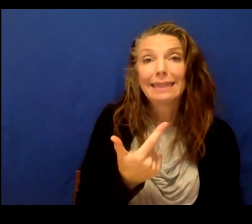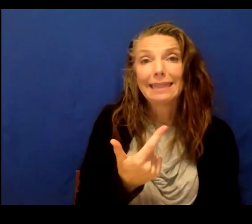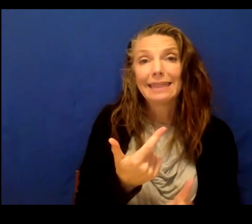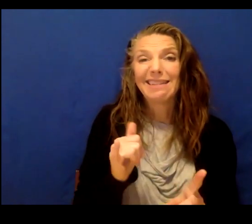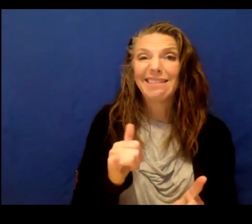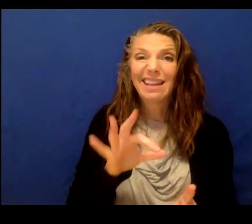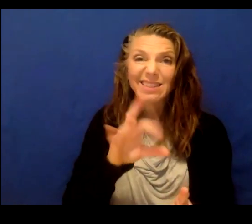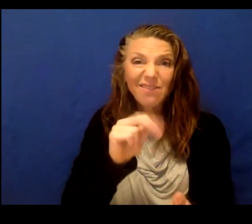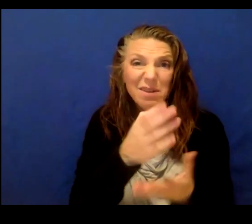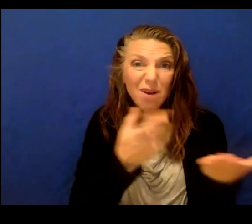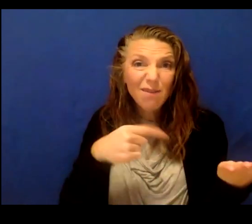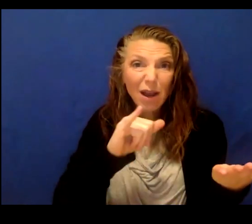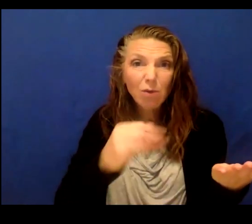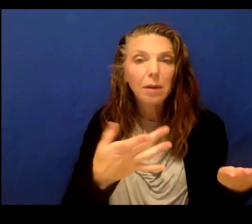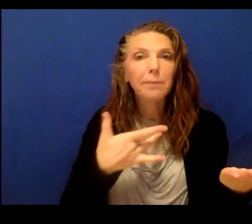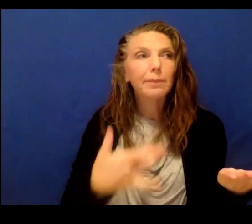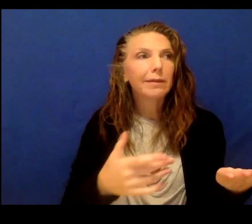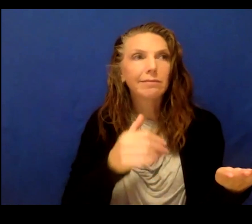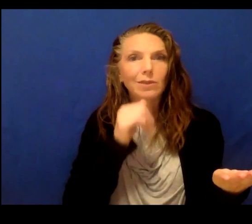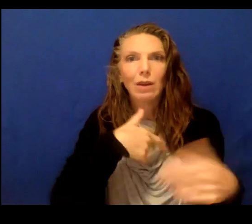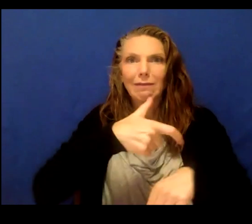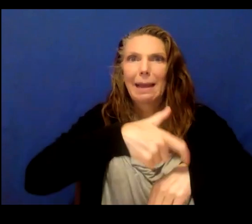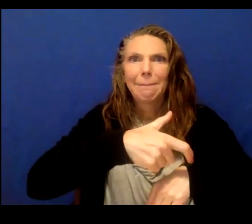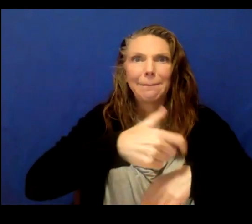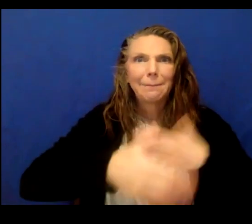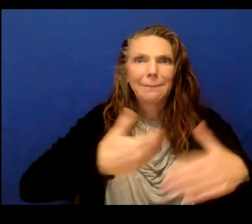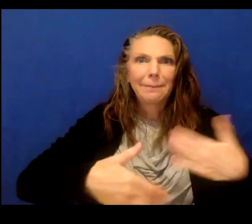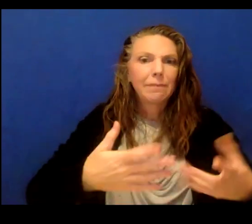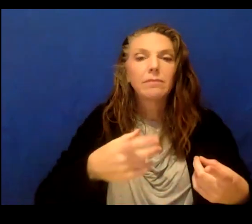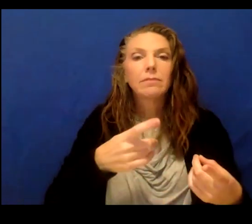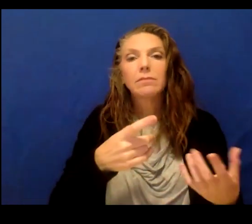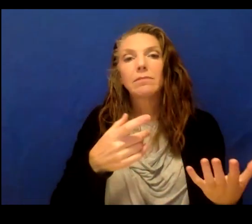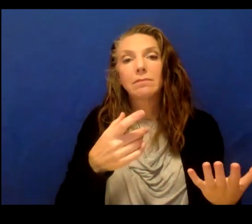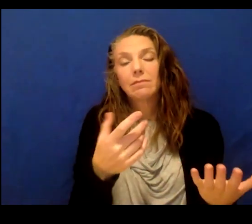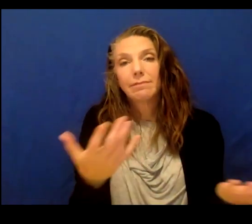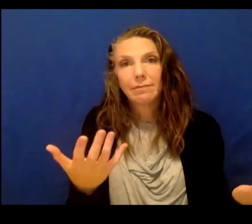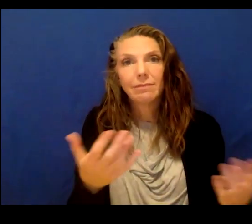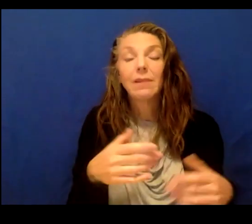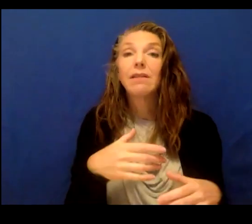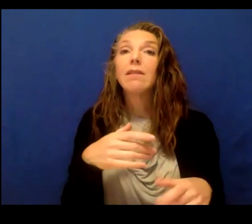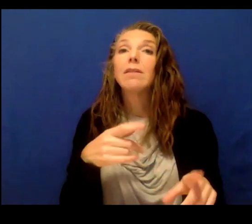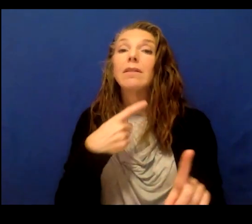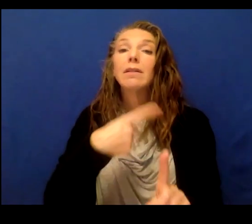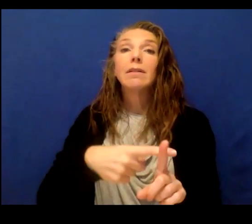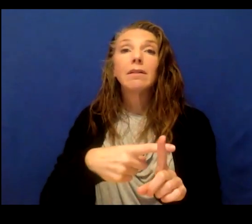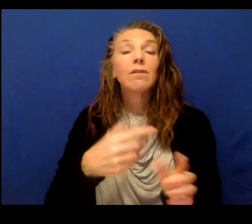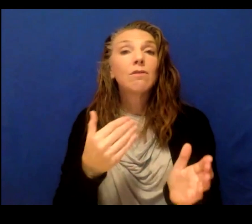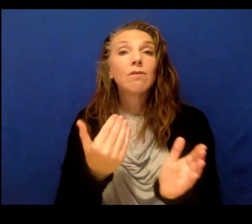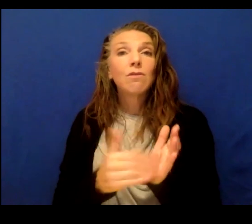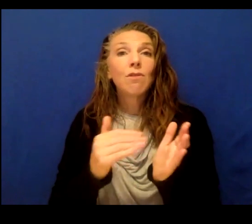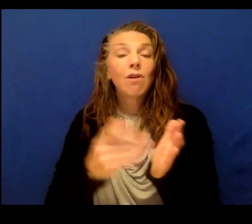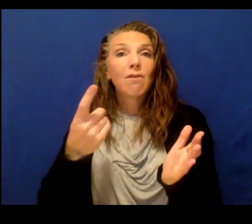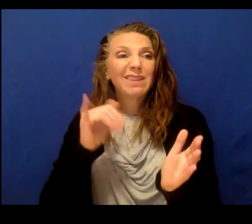fun part of our job that oftentimes we don't get to do because we all have very limited time, and because oftentimes